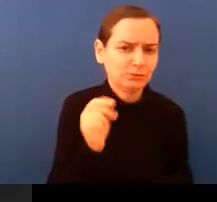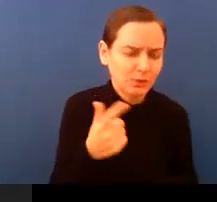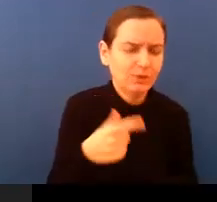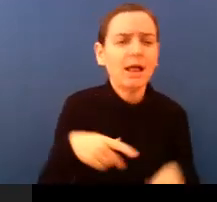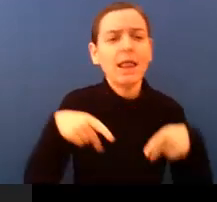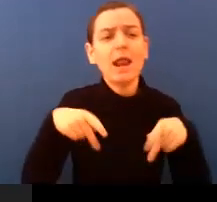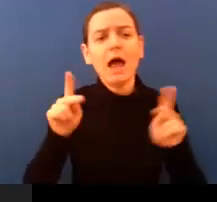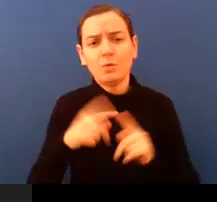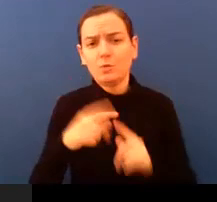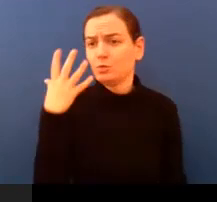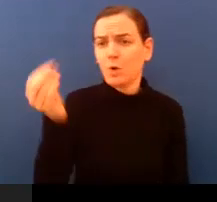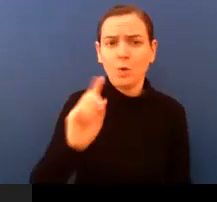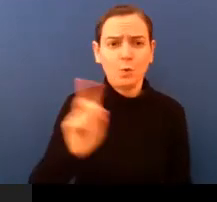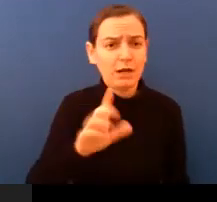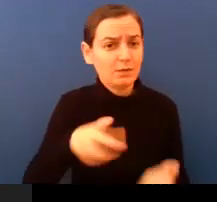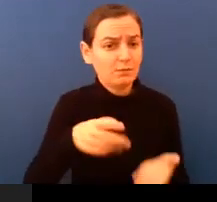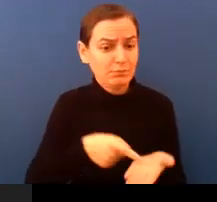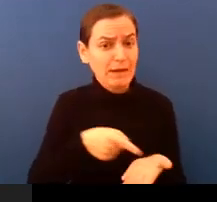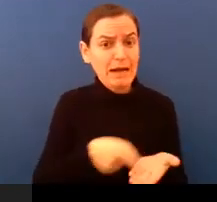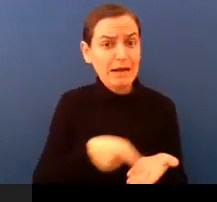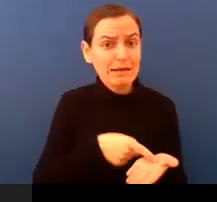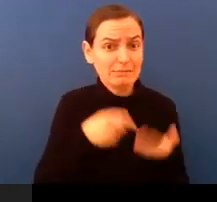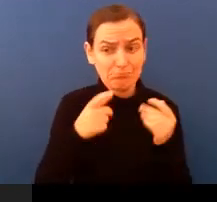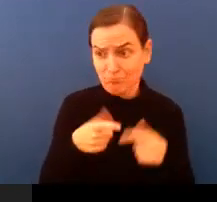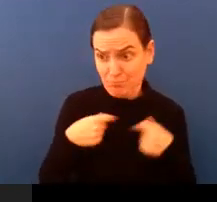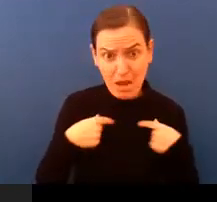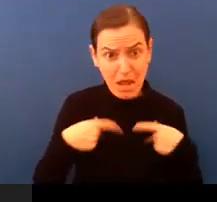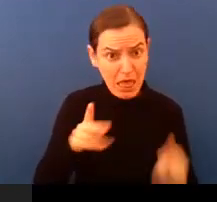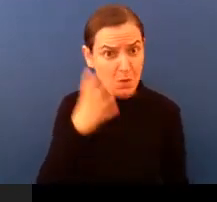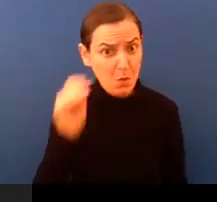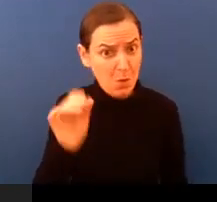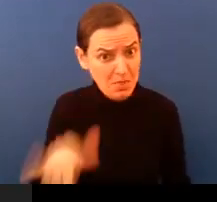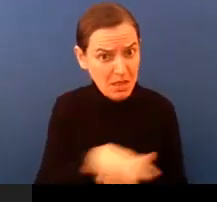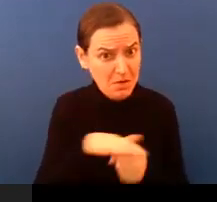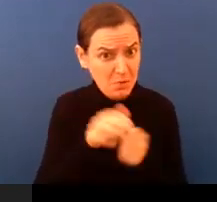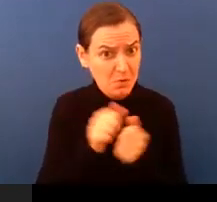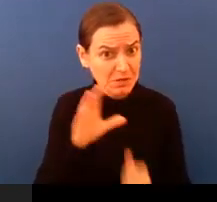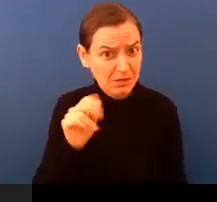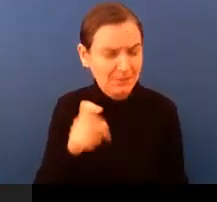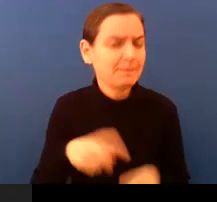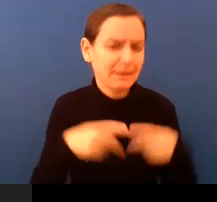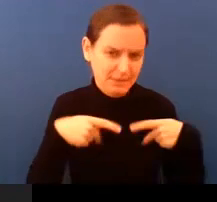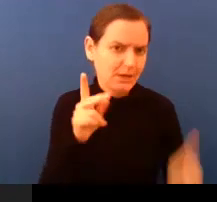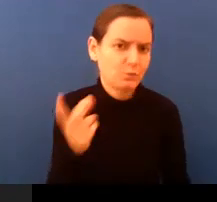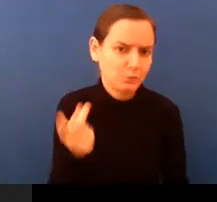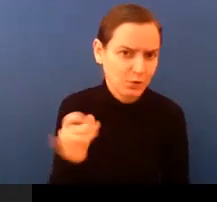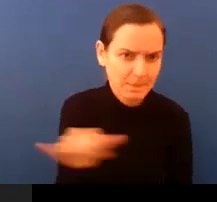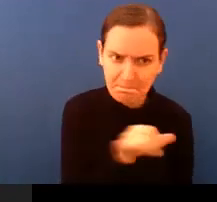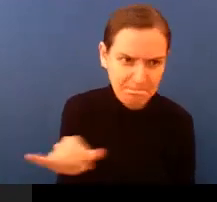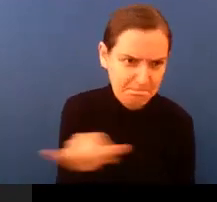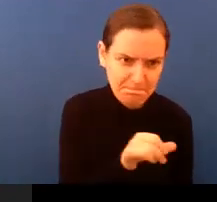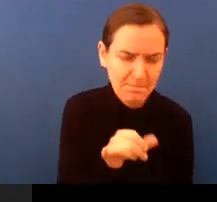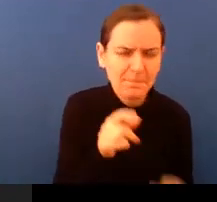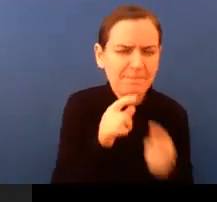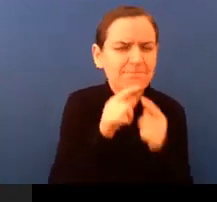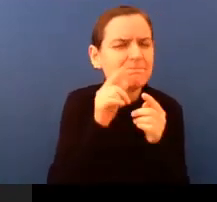growling and barking a lot in a setting, a public setting, that you may not be allowed to come back